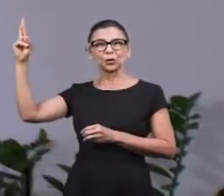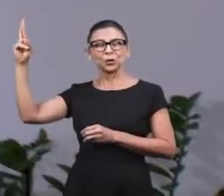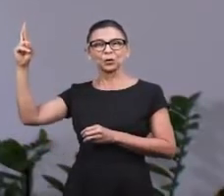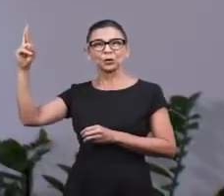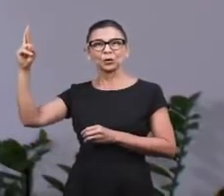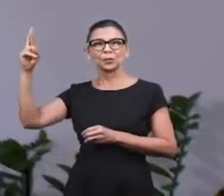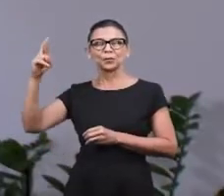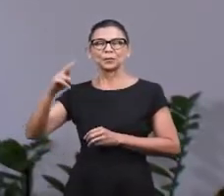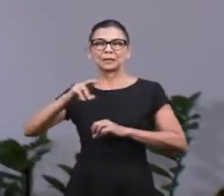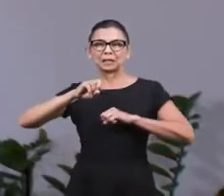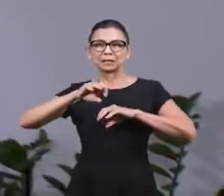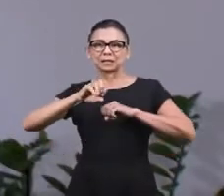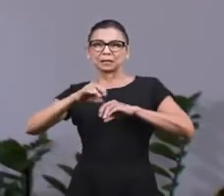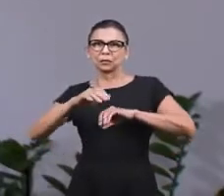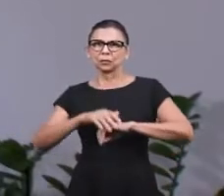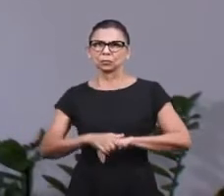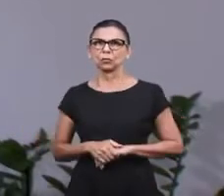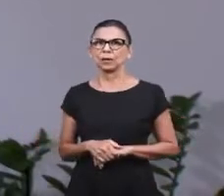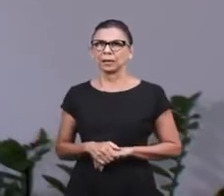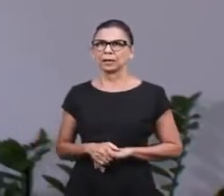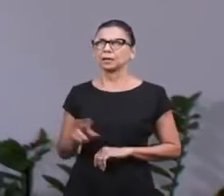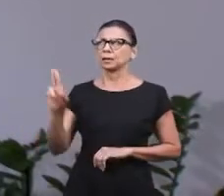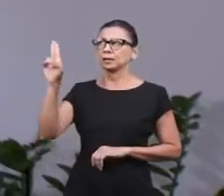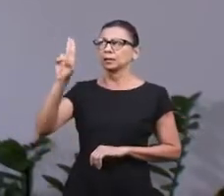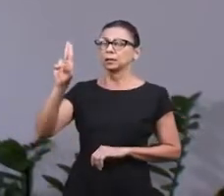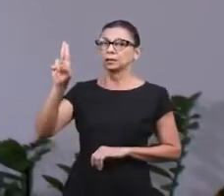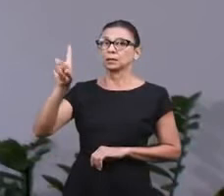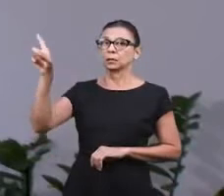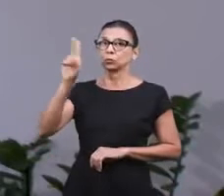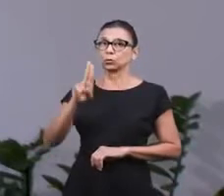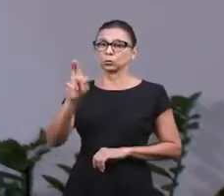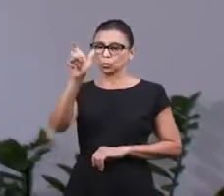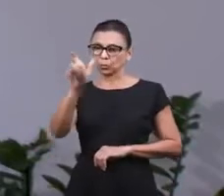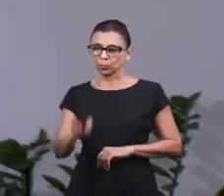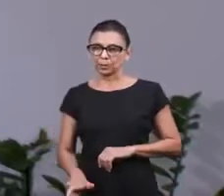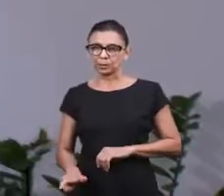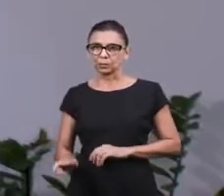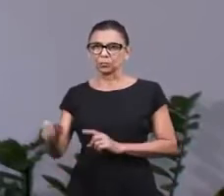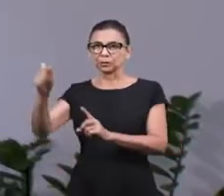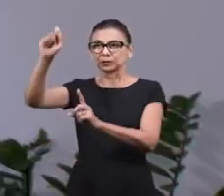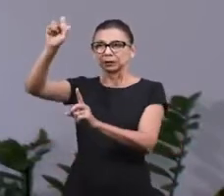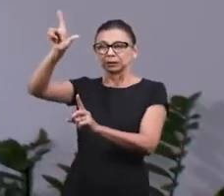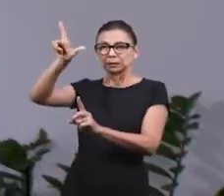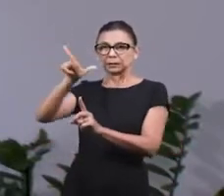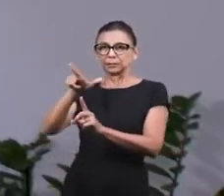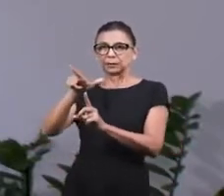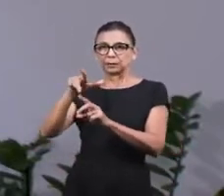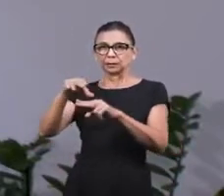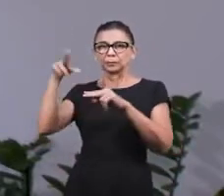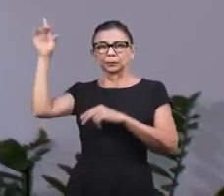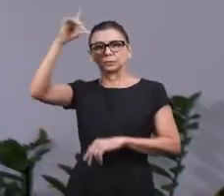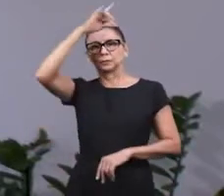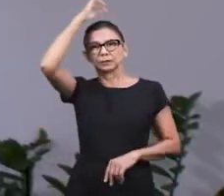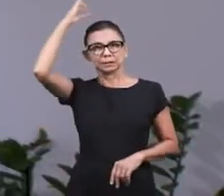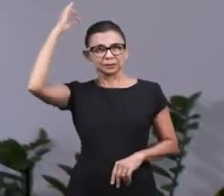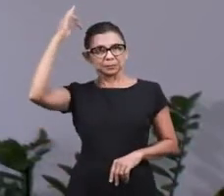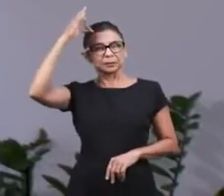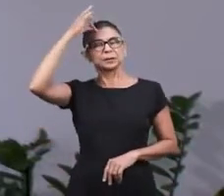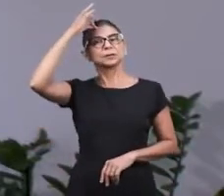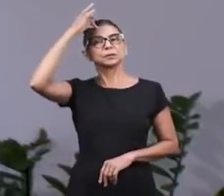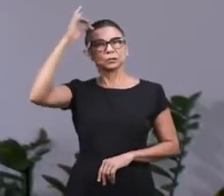wrote so that we know what to do and what not to do. Obey His Word and live His